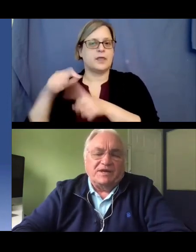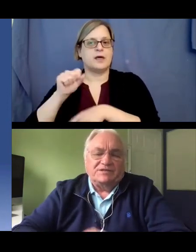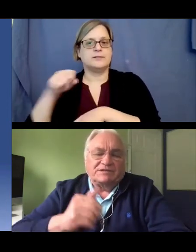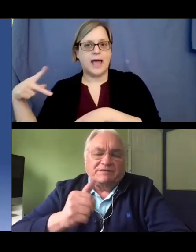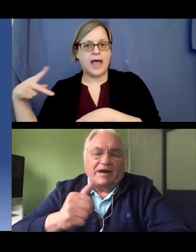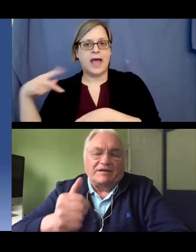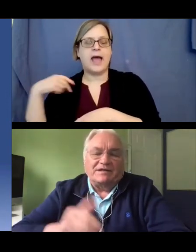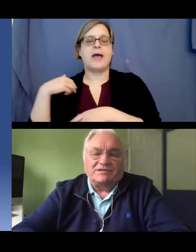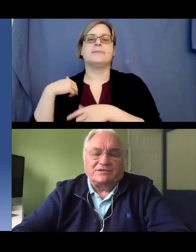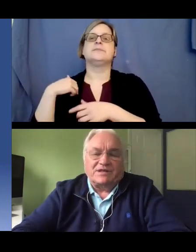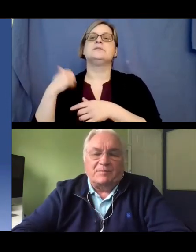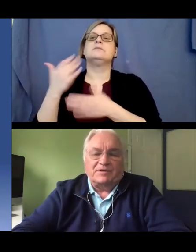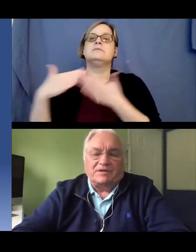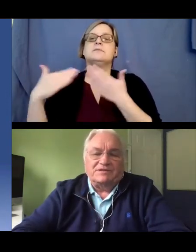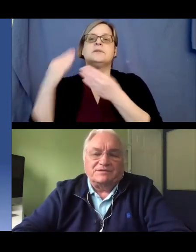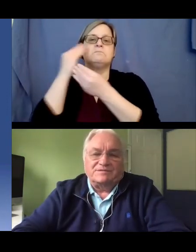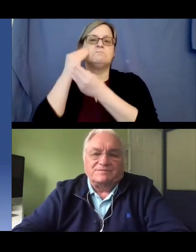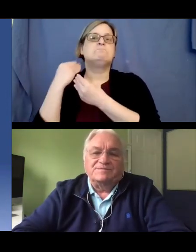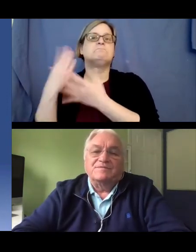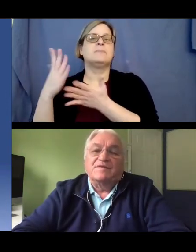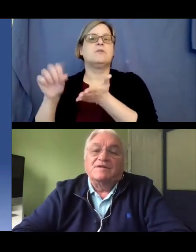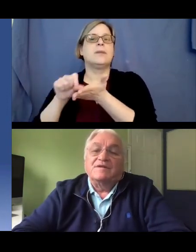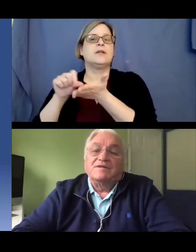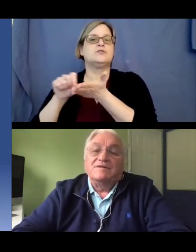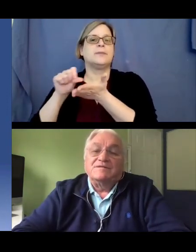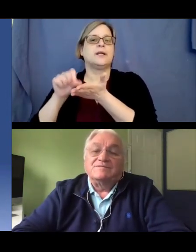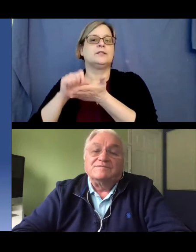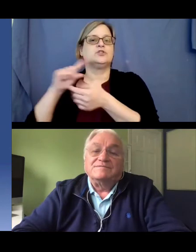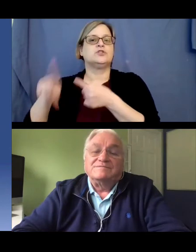information pages about each application.